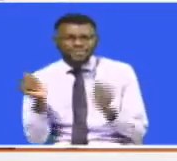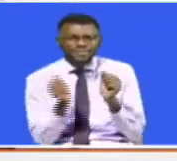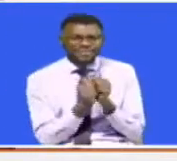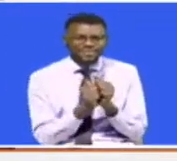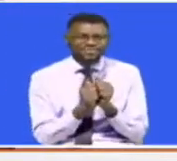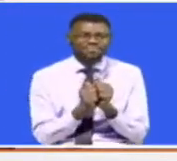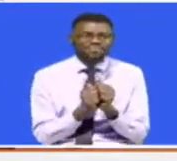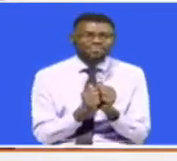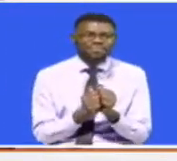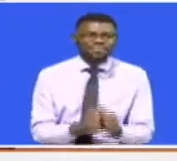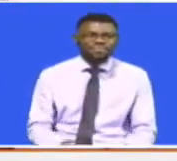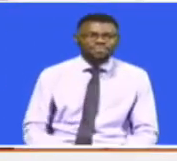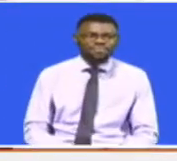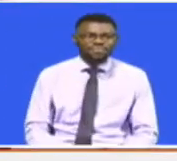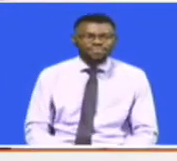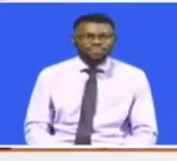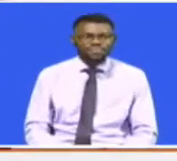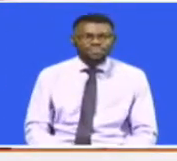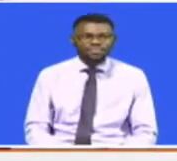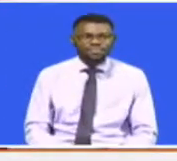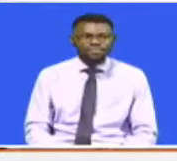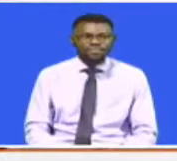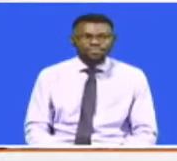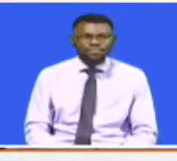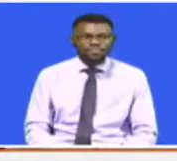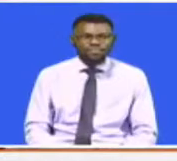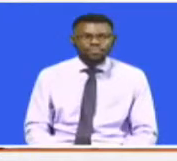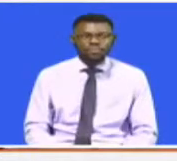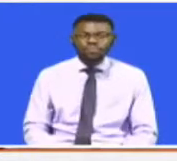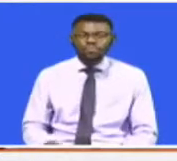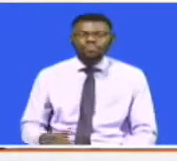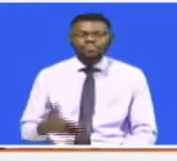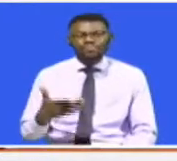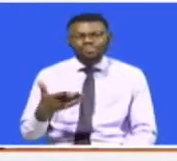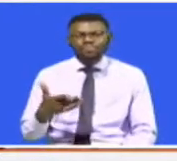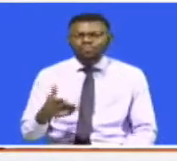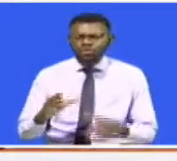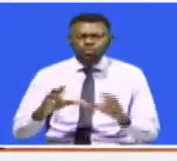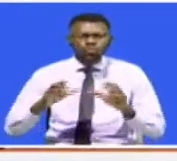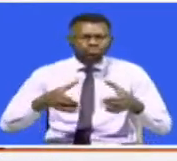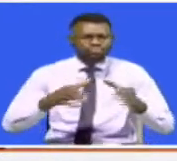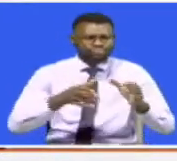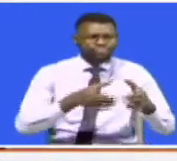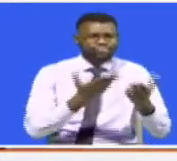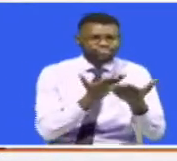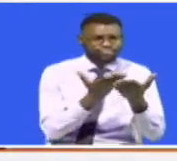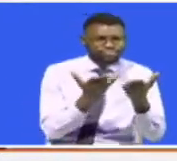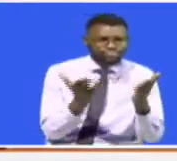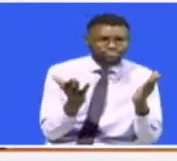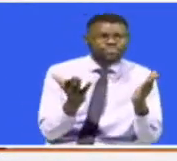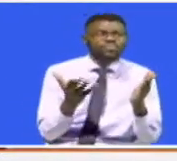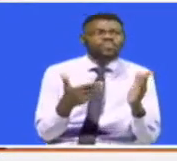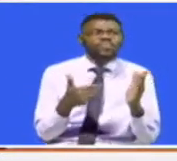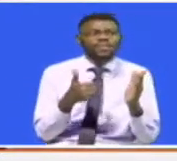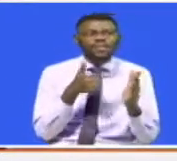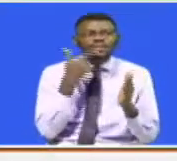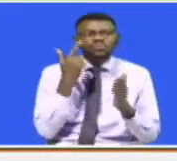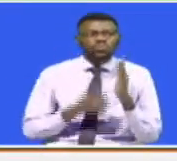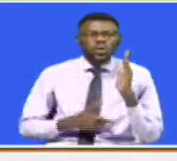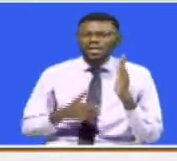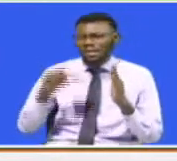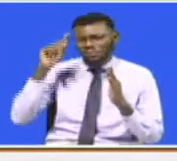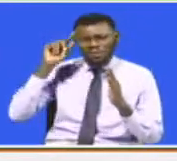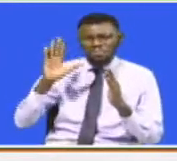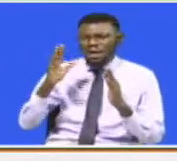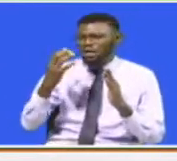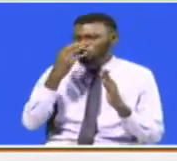William Samoei Ruto. Civil societies have rated President William Ruto-led government below average, and they